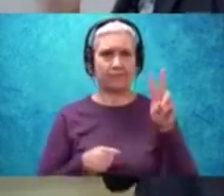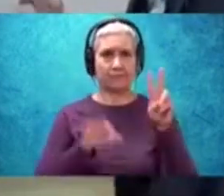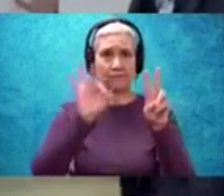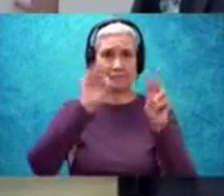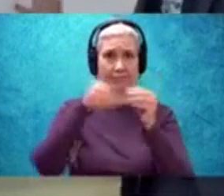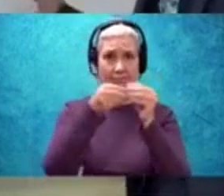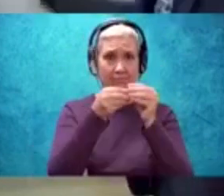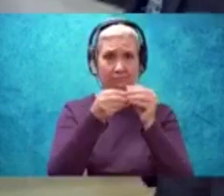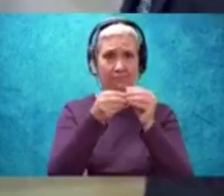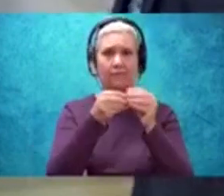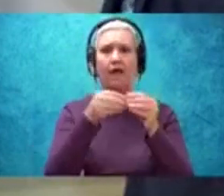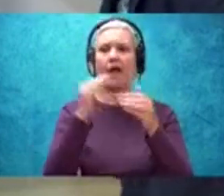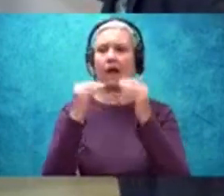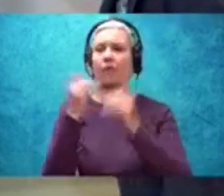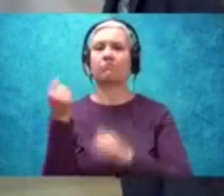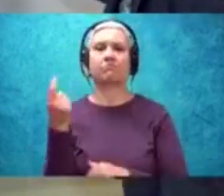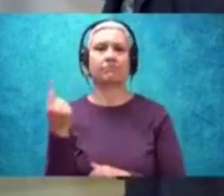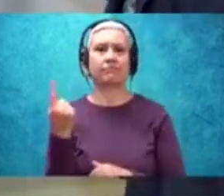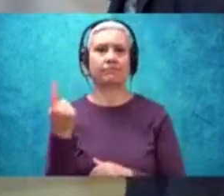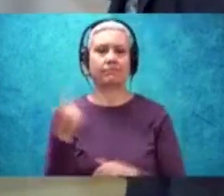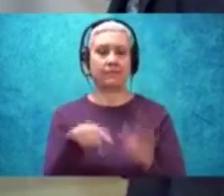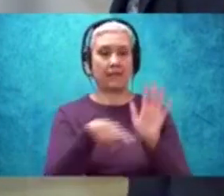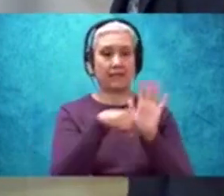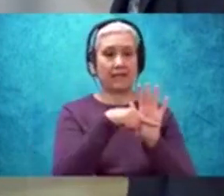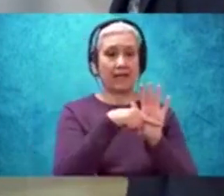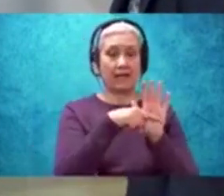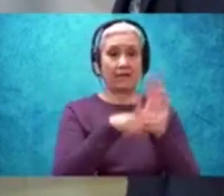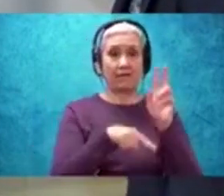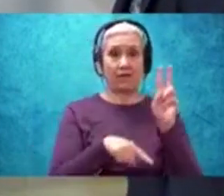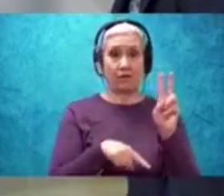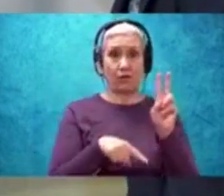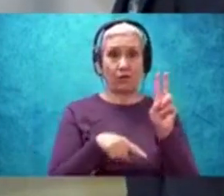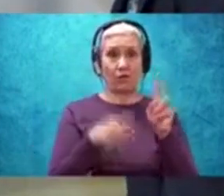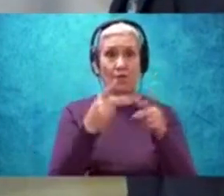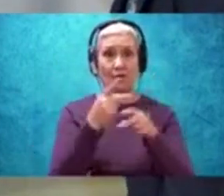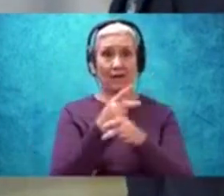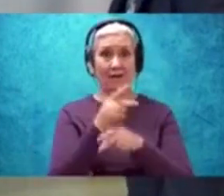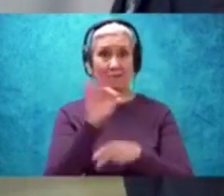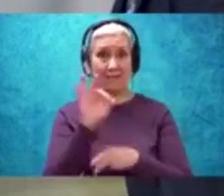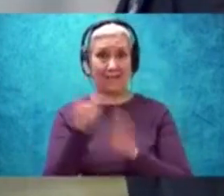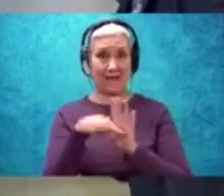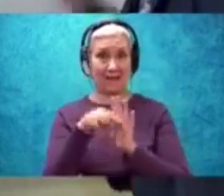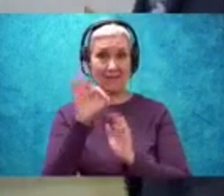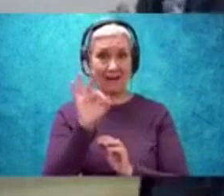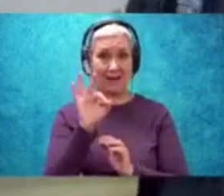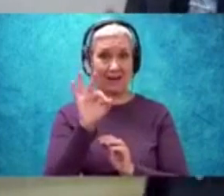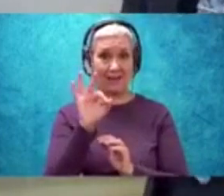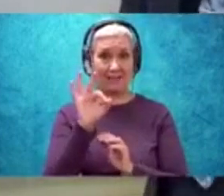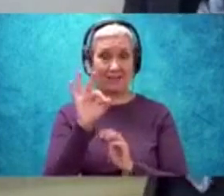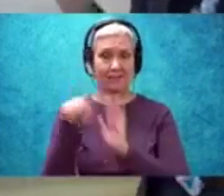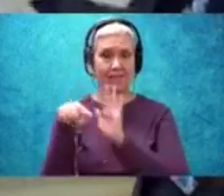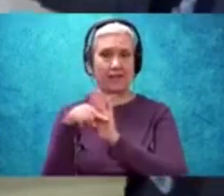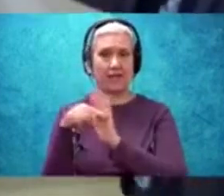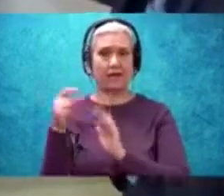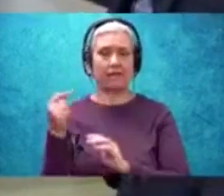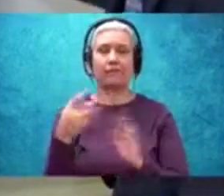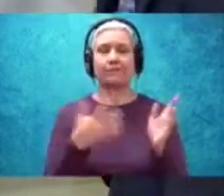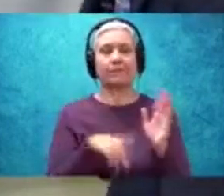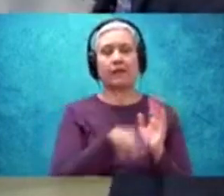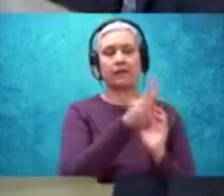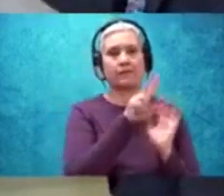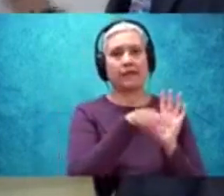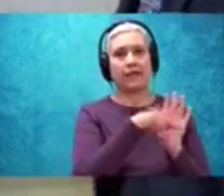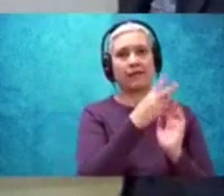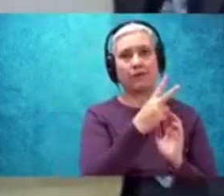give us 11. So negative 2 plus negative 9 will give us negative 11. And